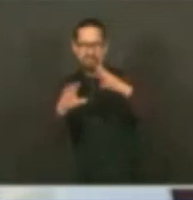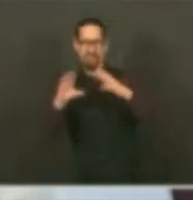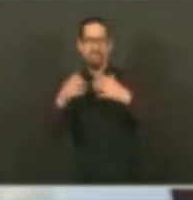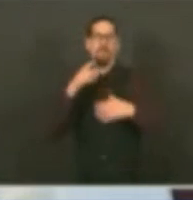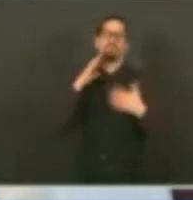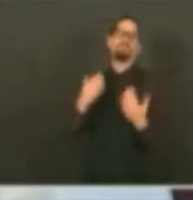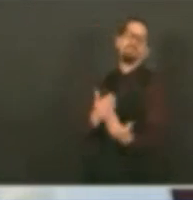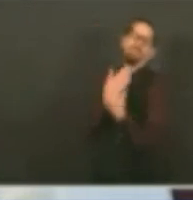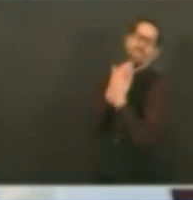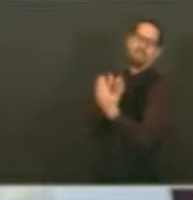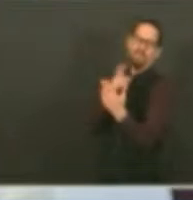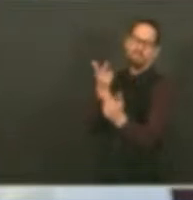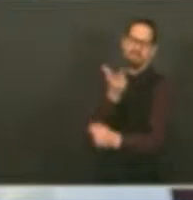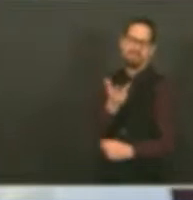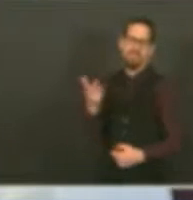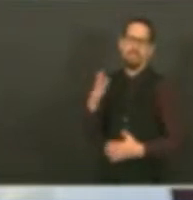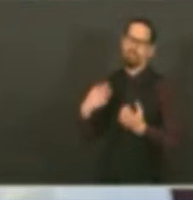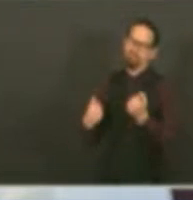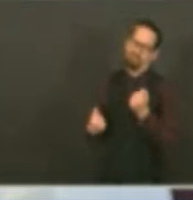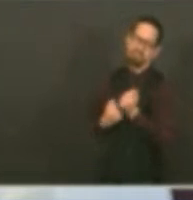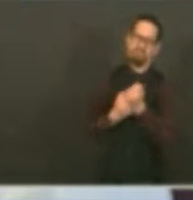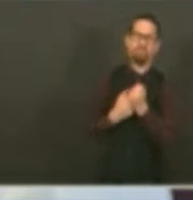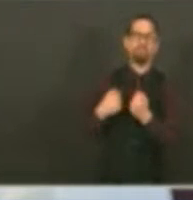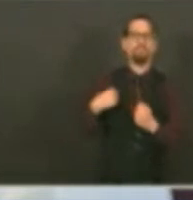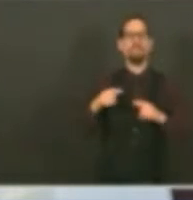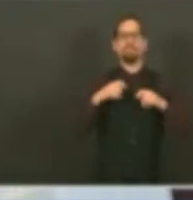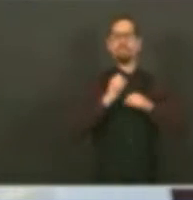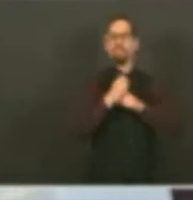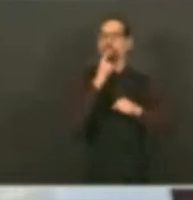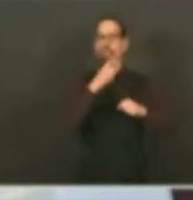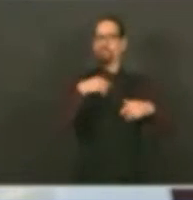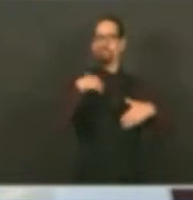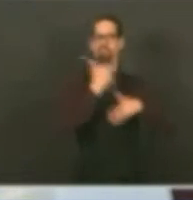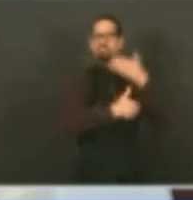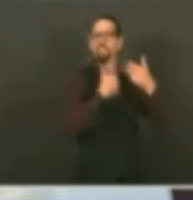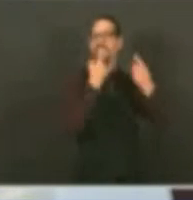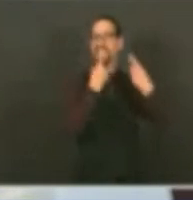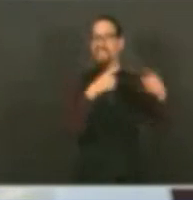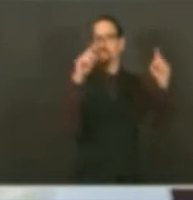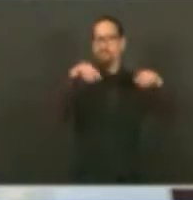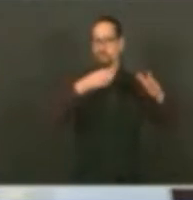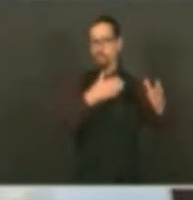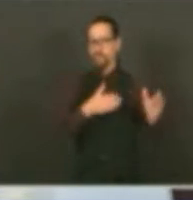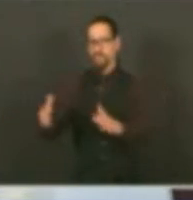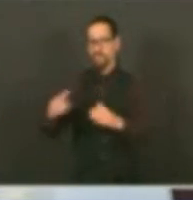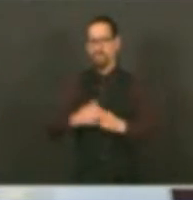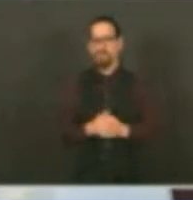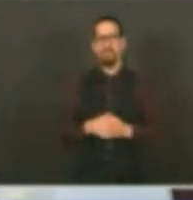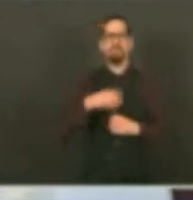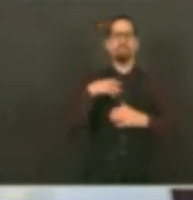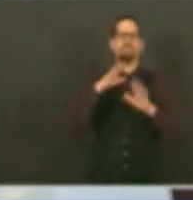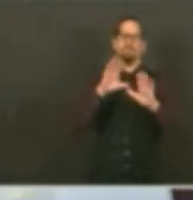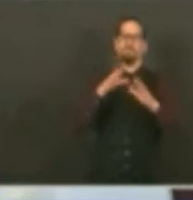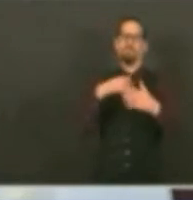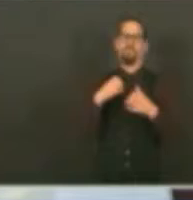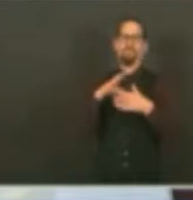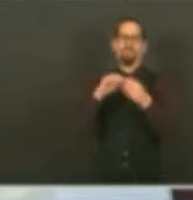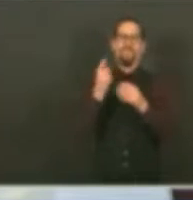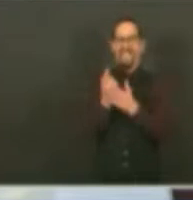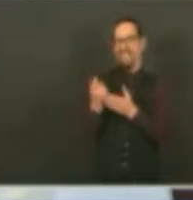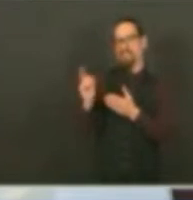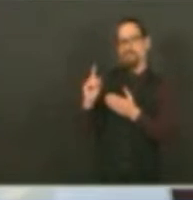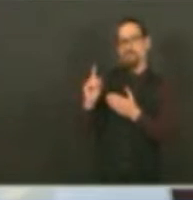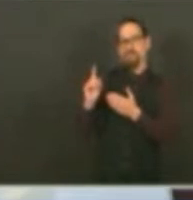we know that we will. Very briefly, I want to circle back to something I referenced last week. The Centers for